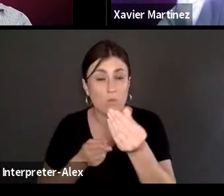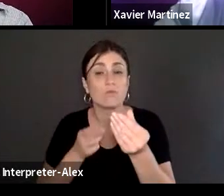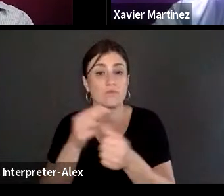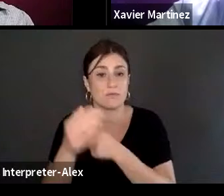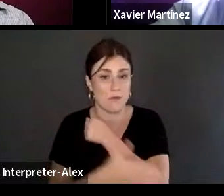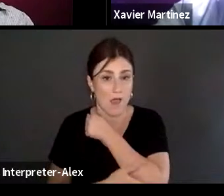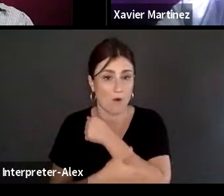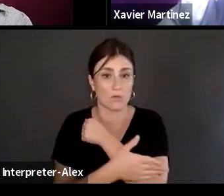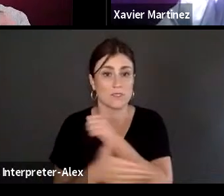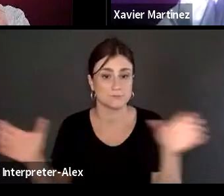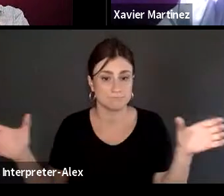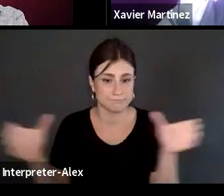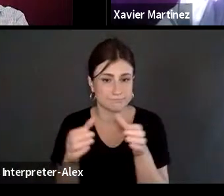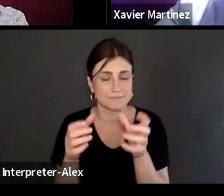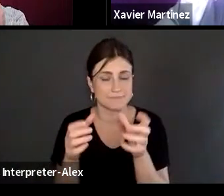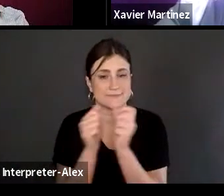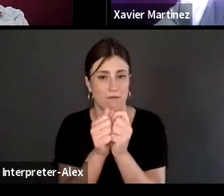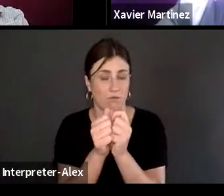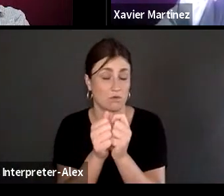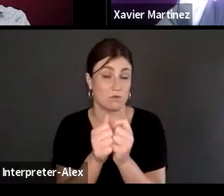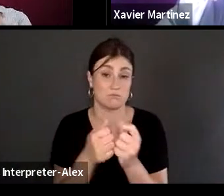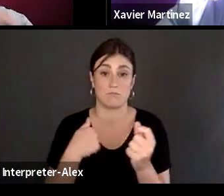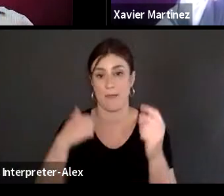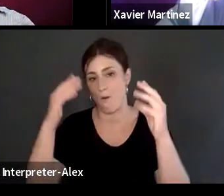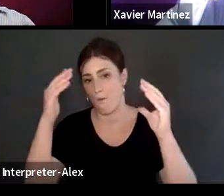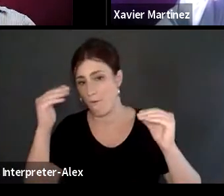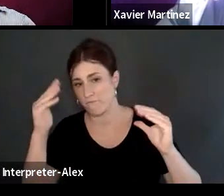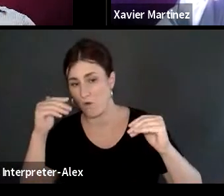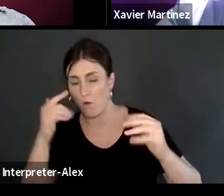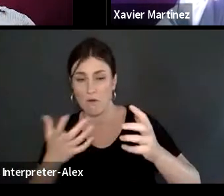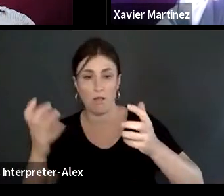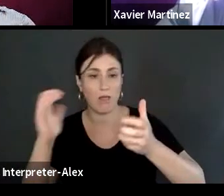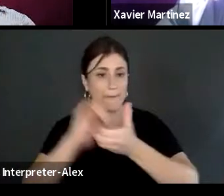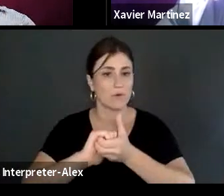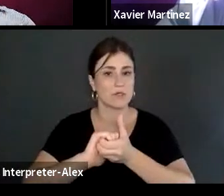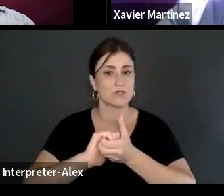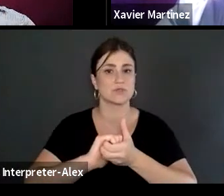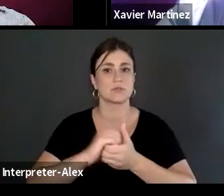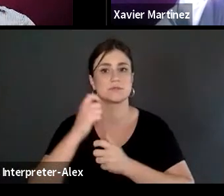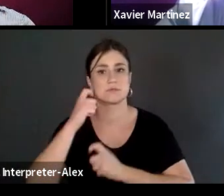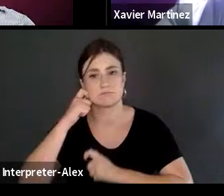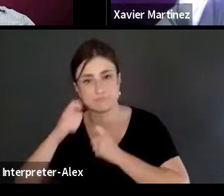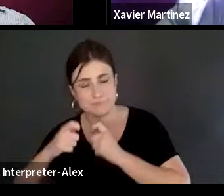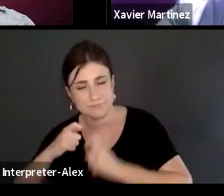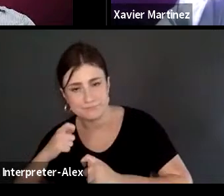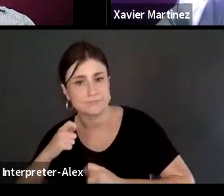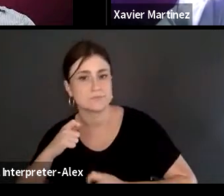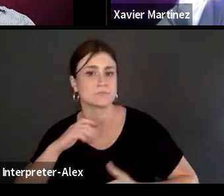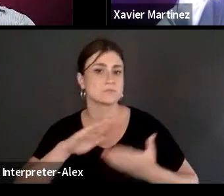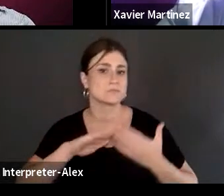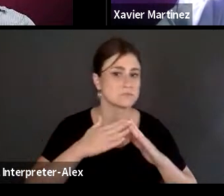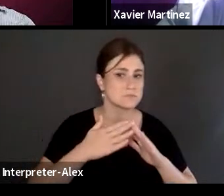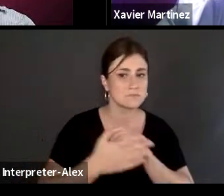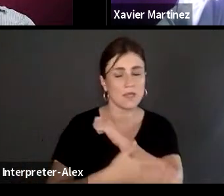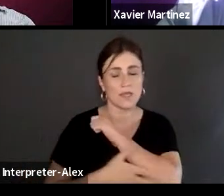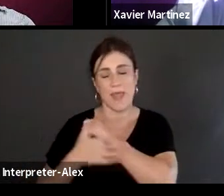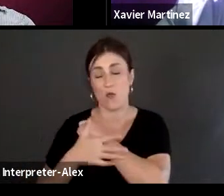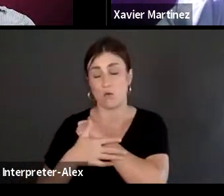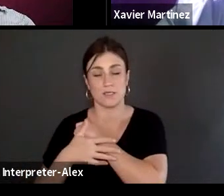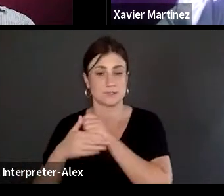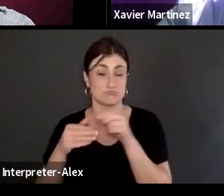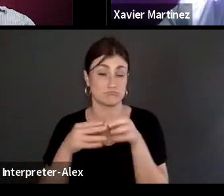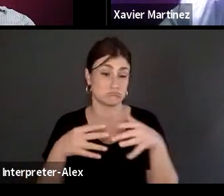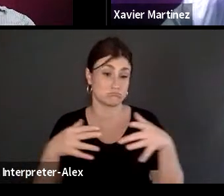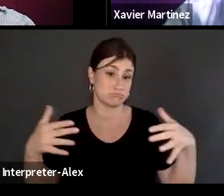exciting. I'm hopeful that the collaboration between the city, the counties, and the pueblos, that this continues to build and we can build off of